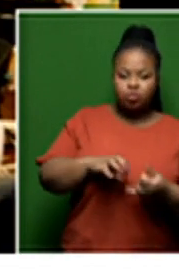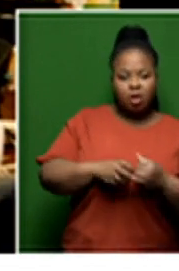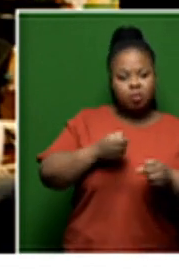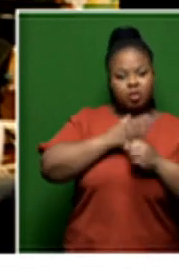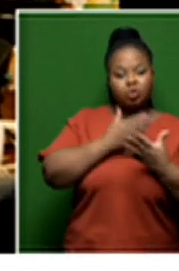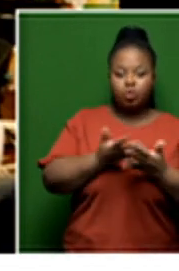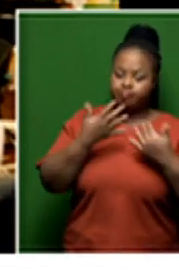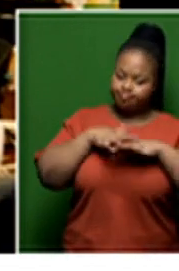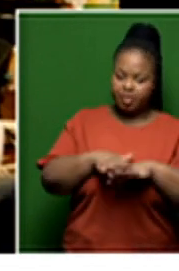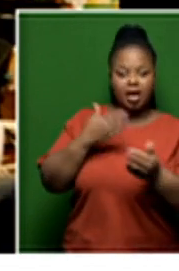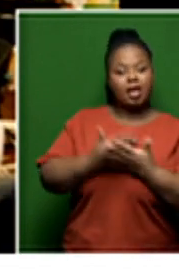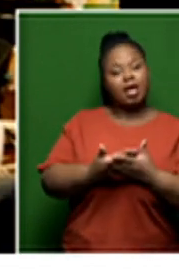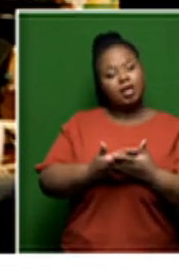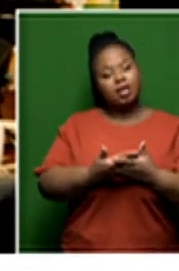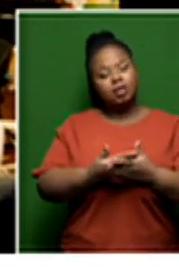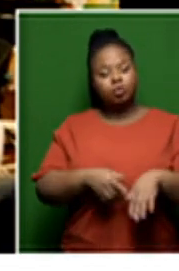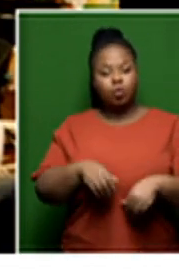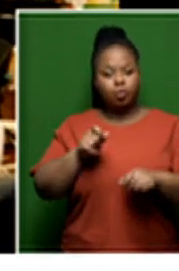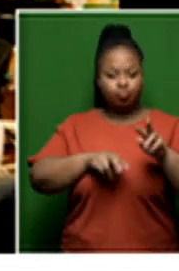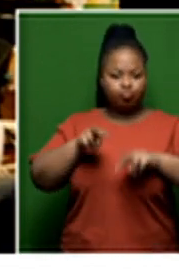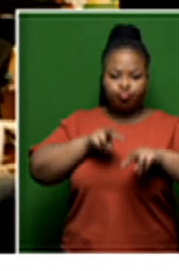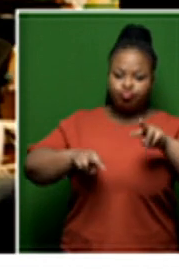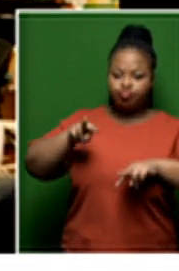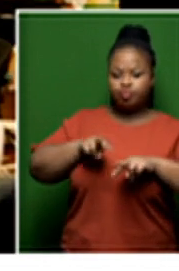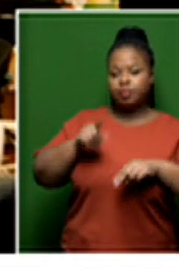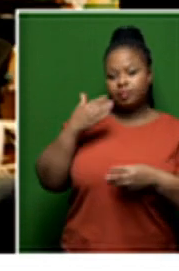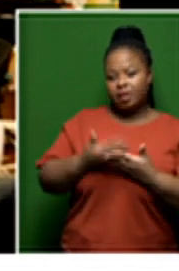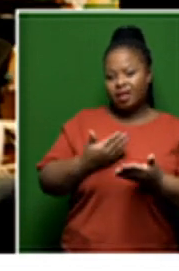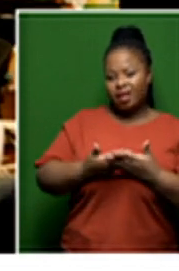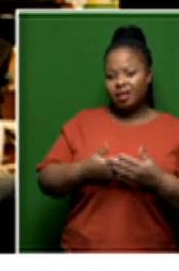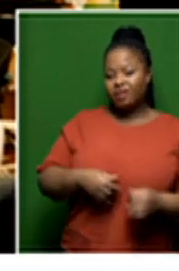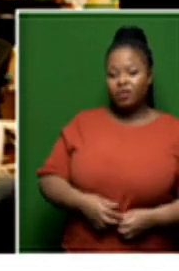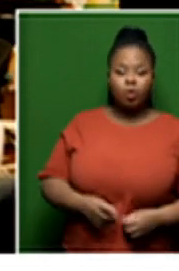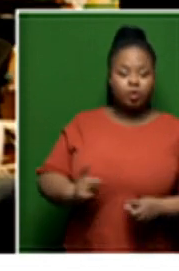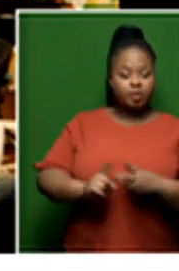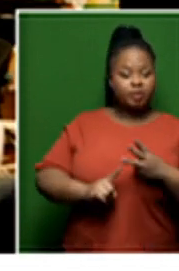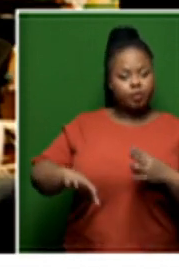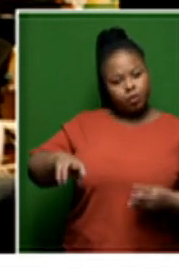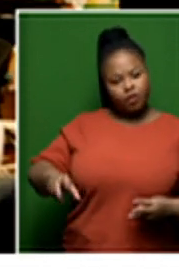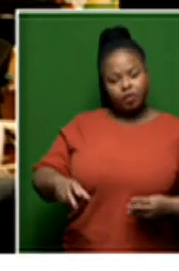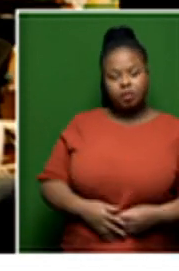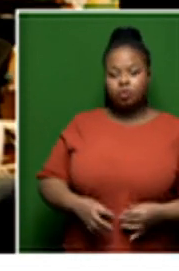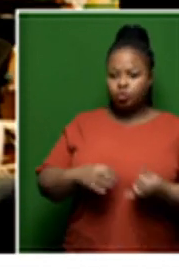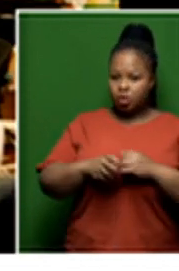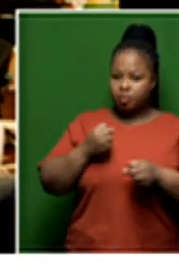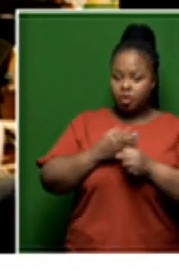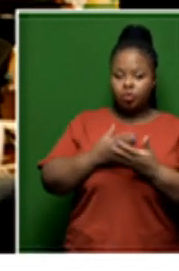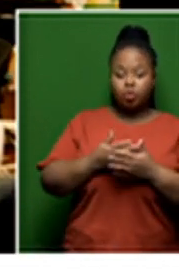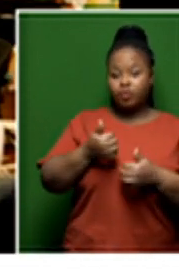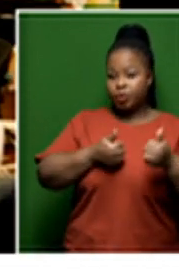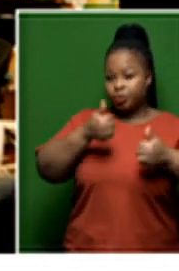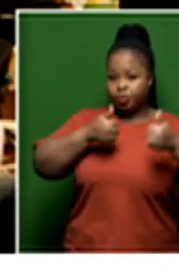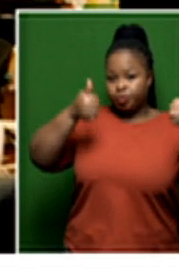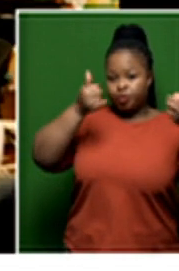sure that we implement the monitoring oversight function right across the provinces and bringing on board all the heads